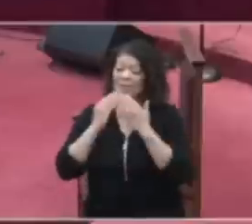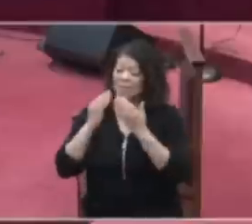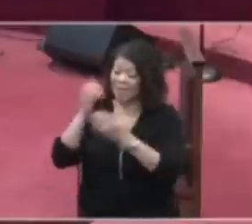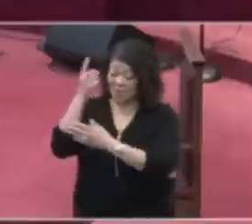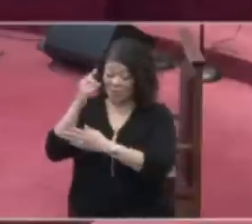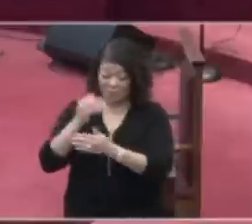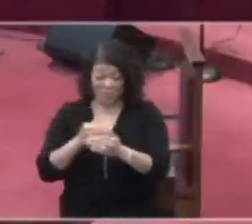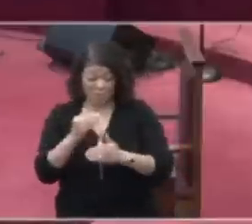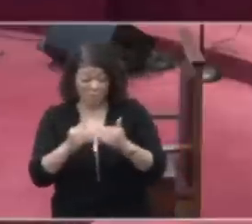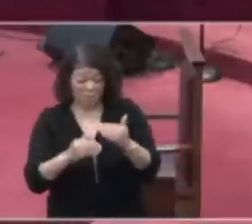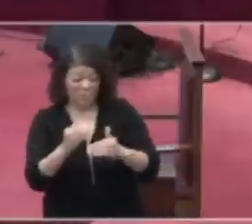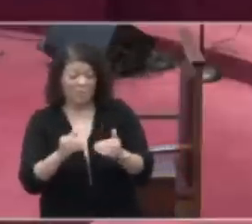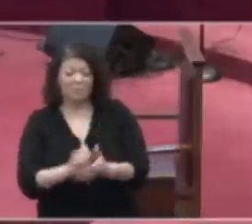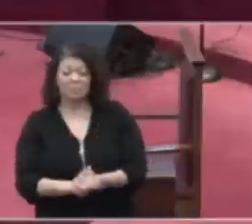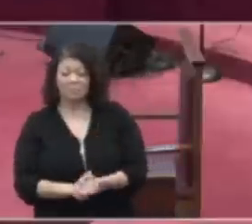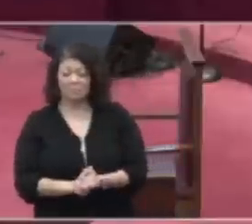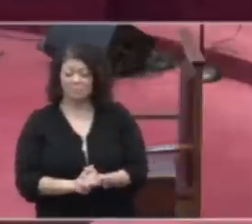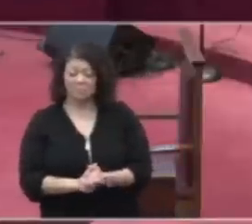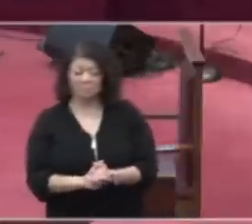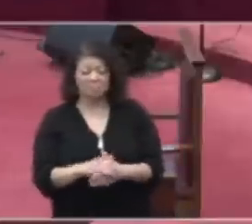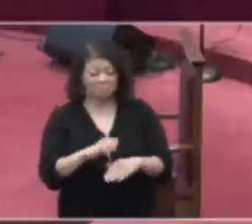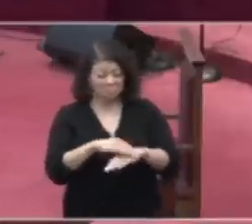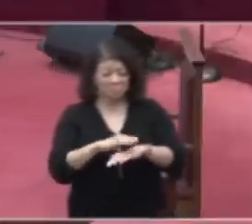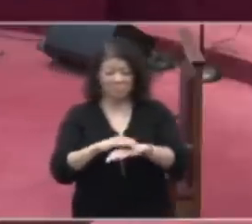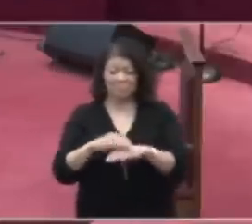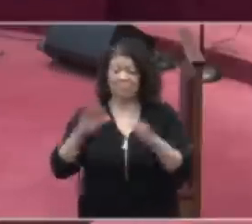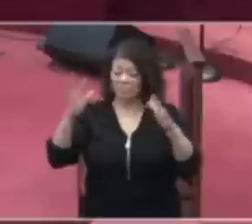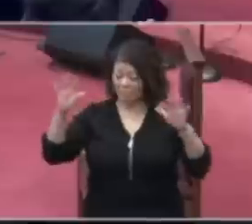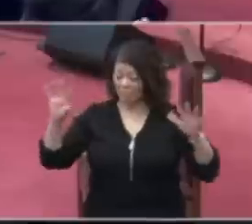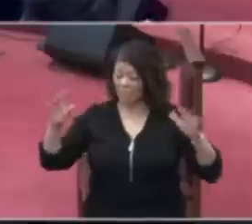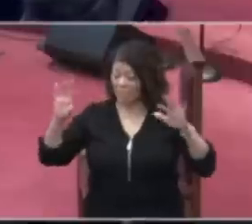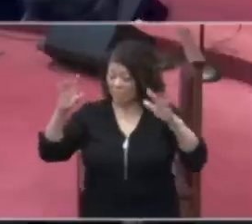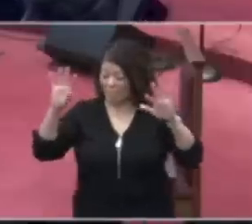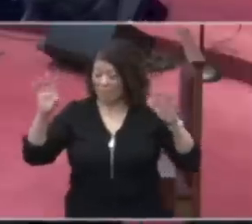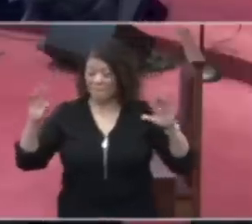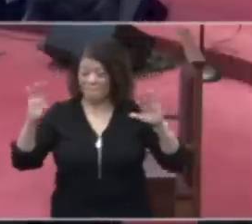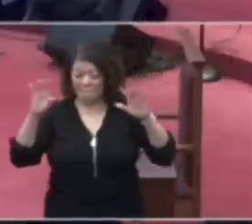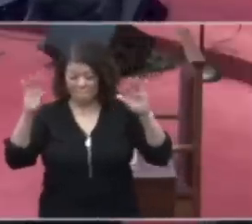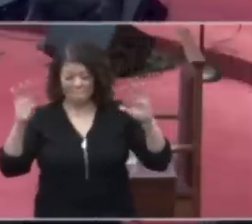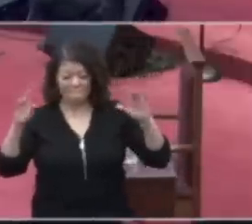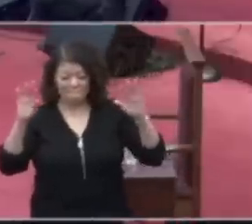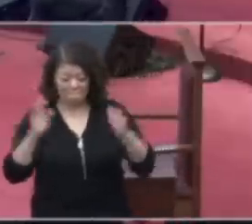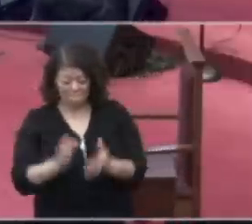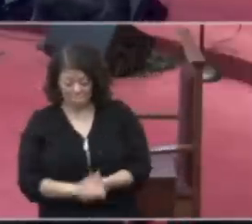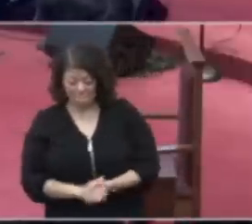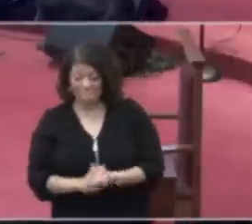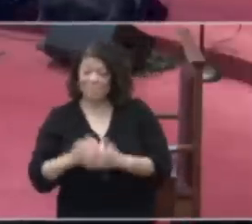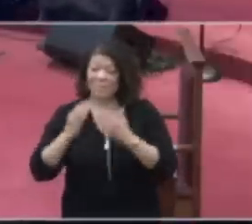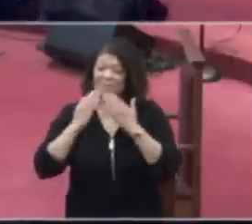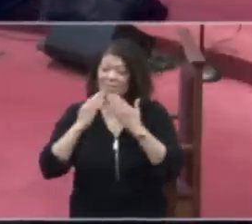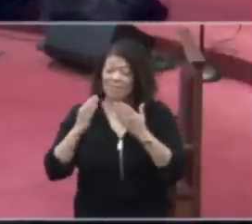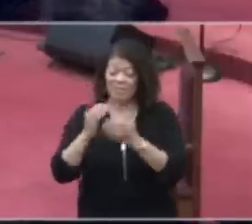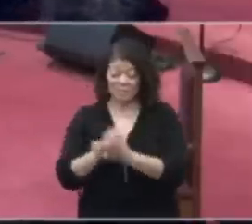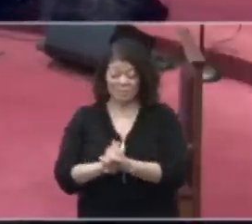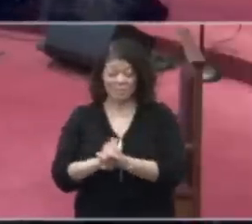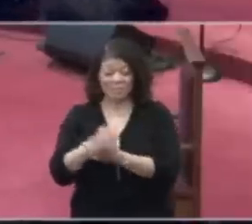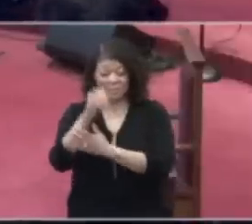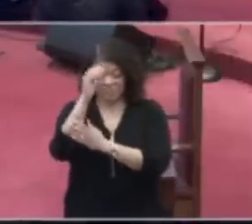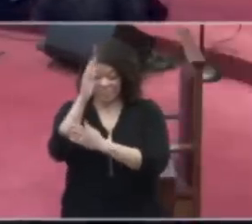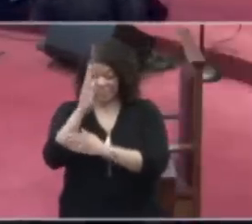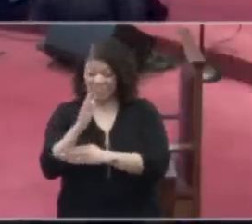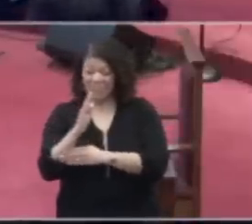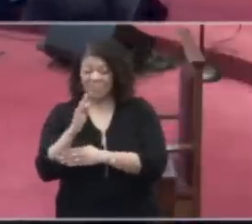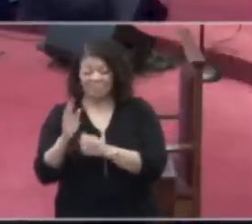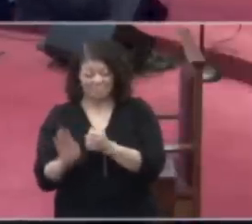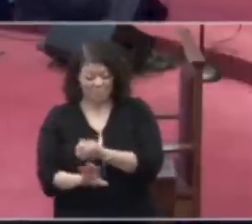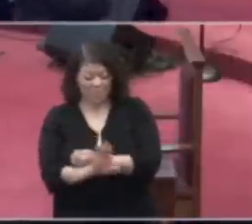progress, and we remain ever vigilant, and we're grateful. We're grateful that God remains an